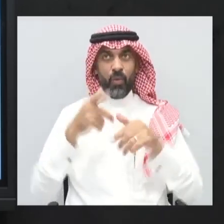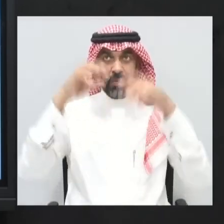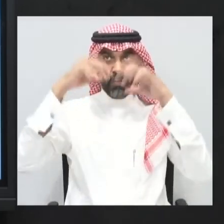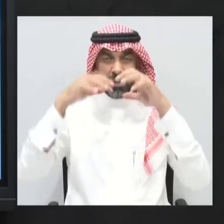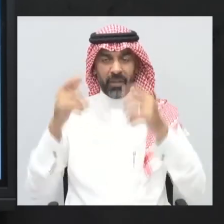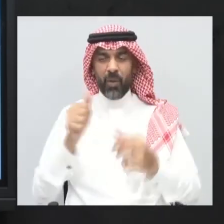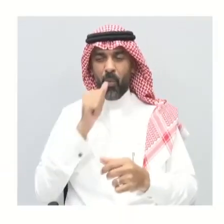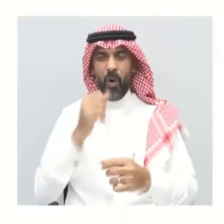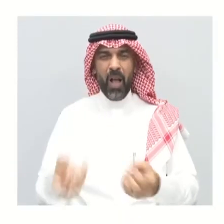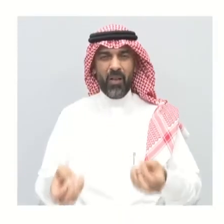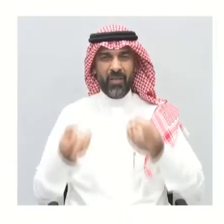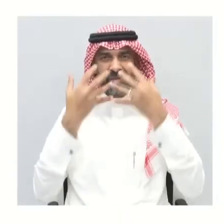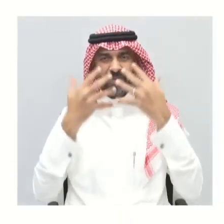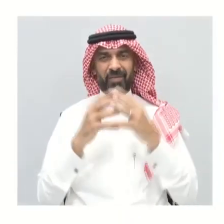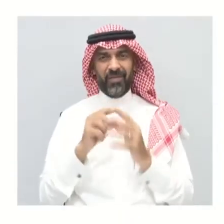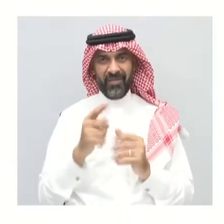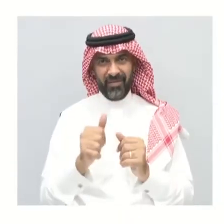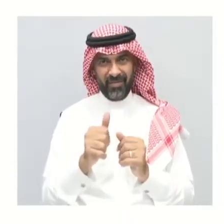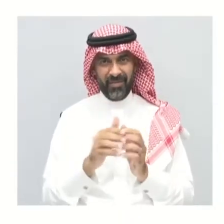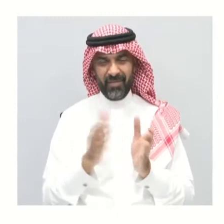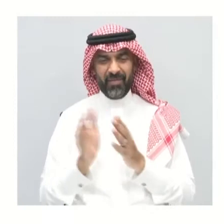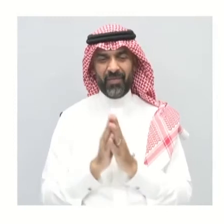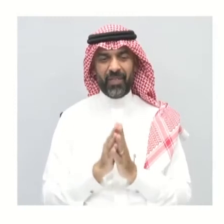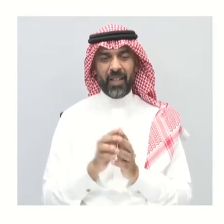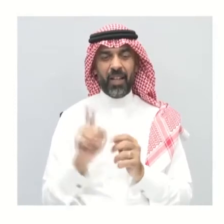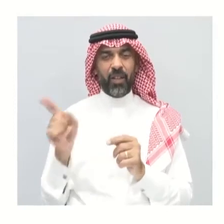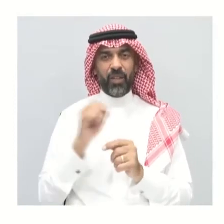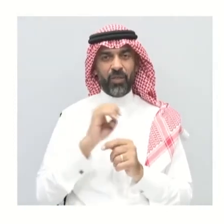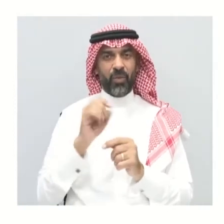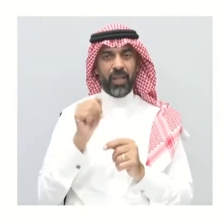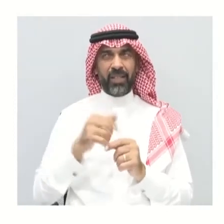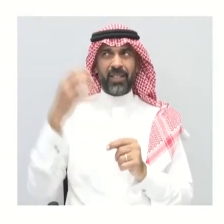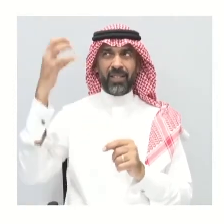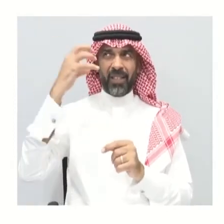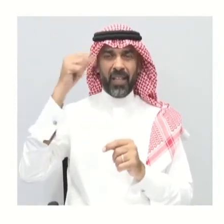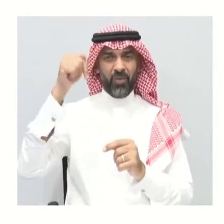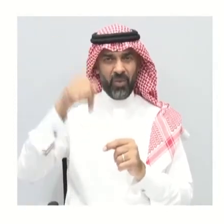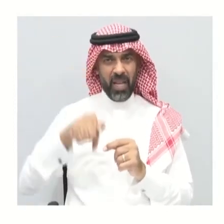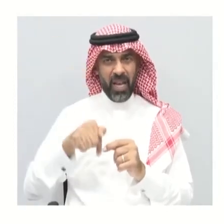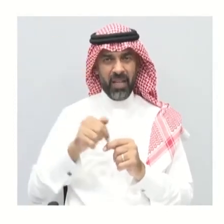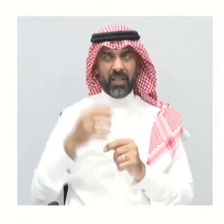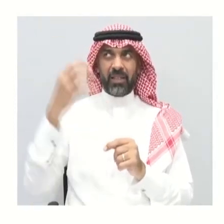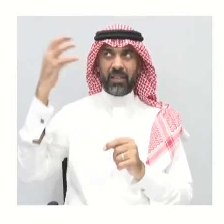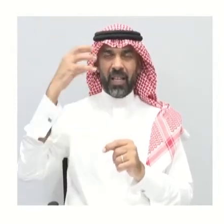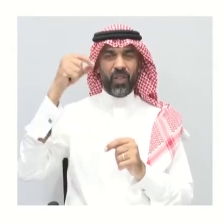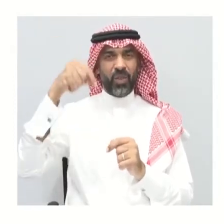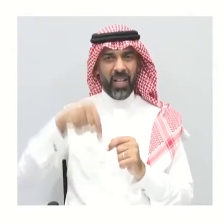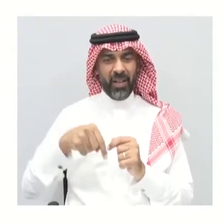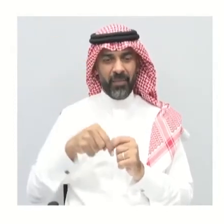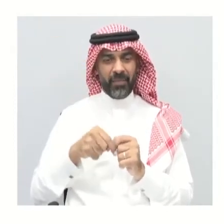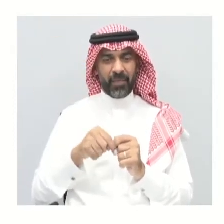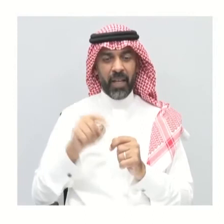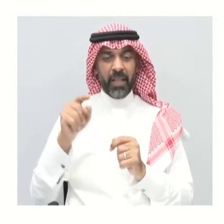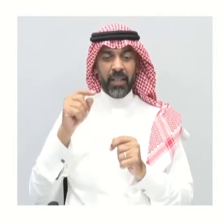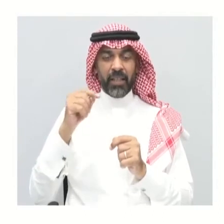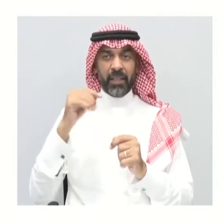Okay? Now let's listen. It's sunny today, it's sunny today. The sun is